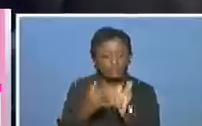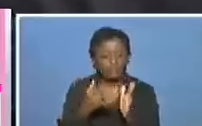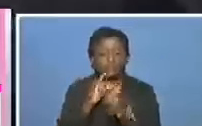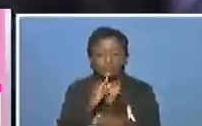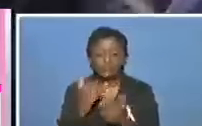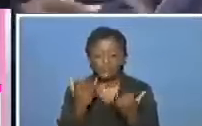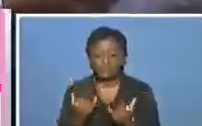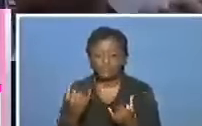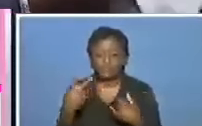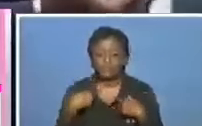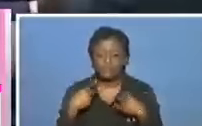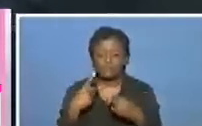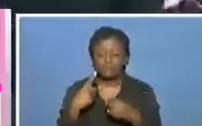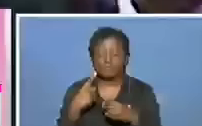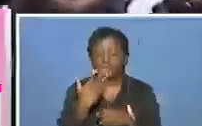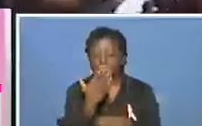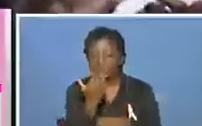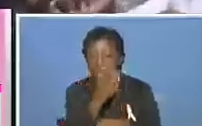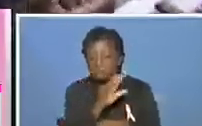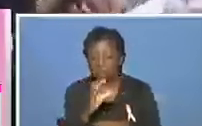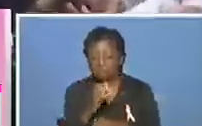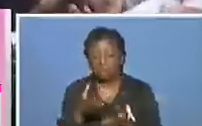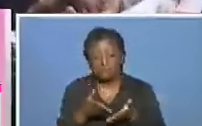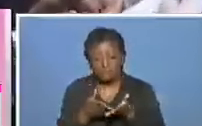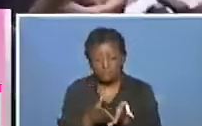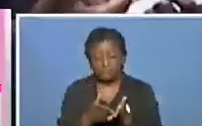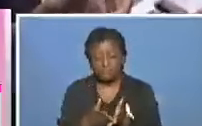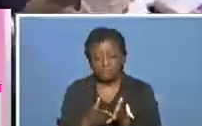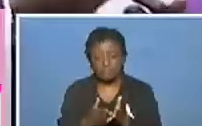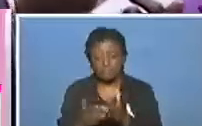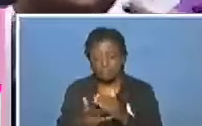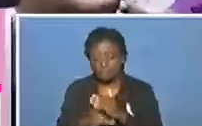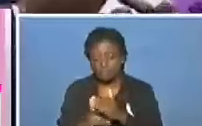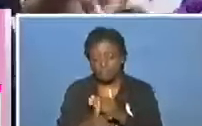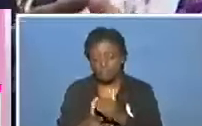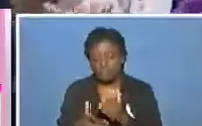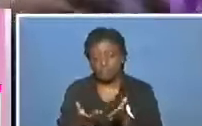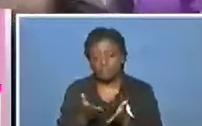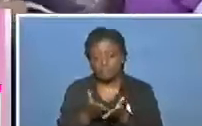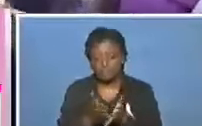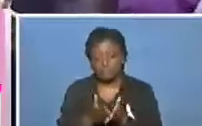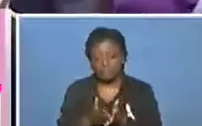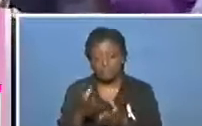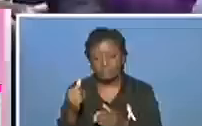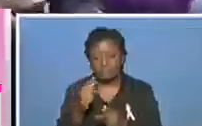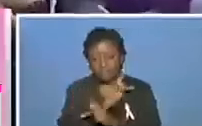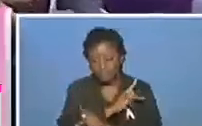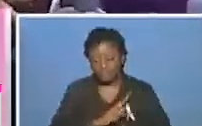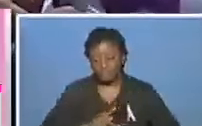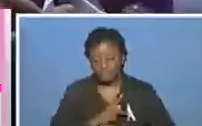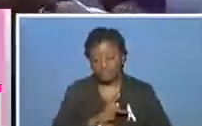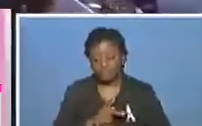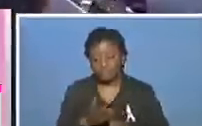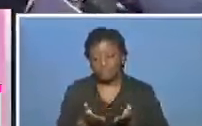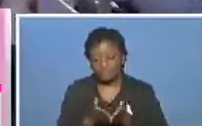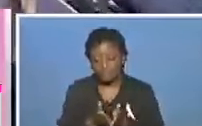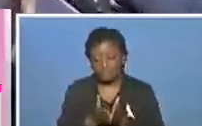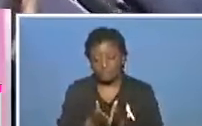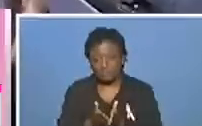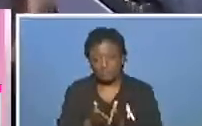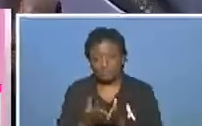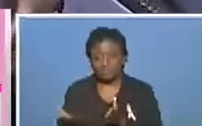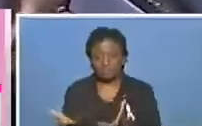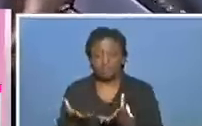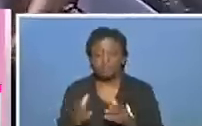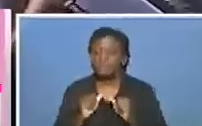oil platforms, bulk carriers, and pleasure crafts, which make up an even greater number. And we want to continue